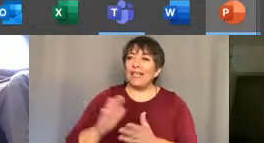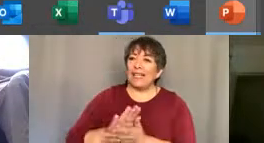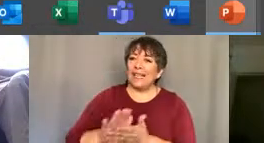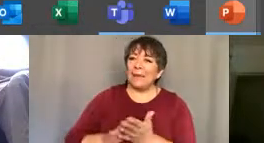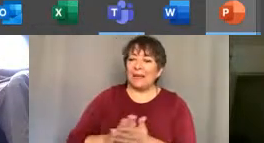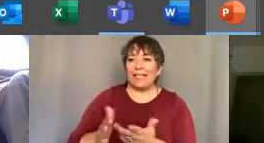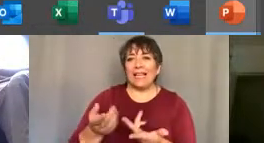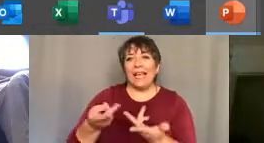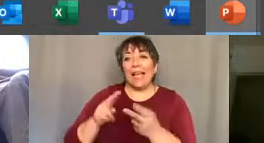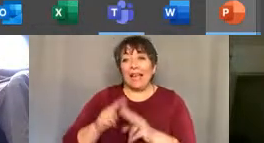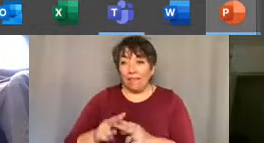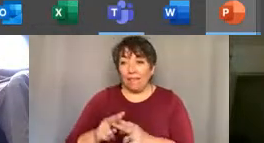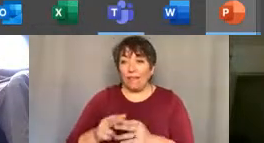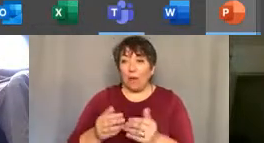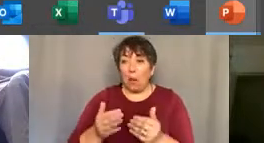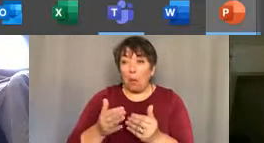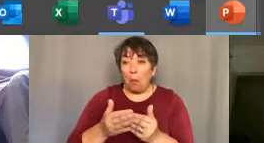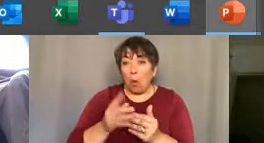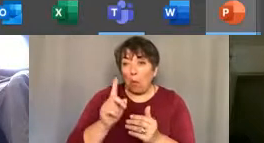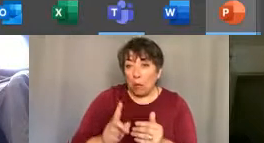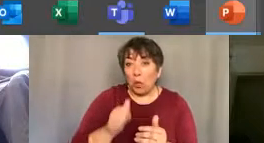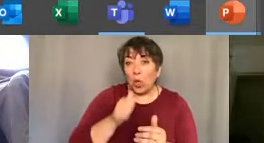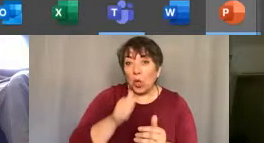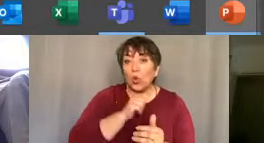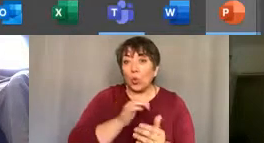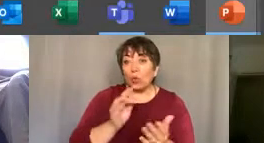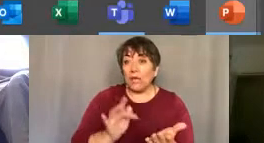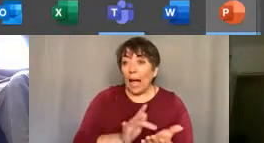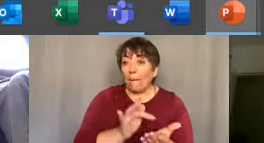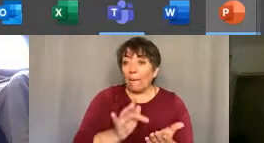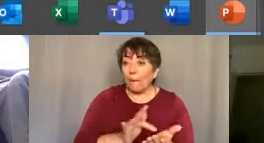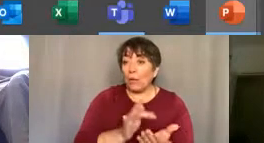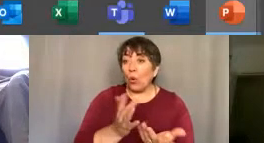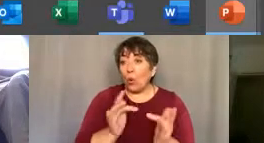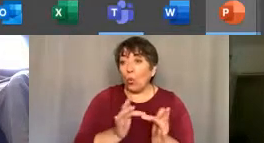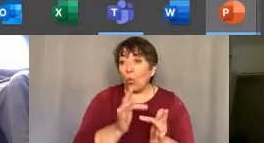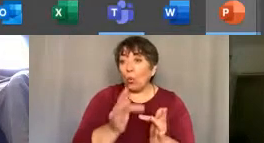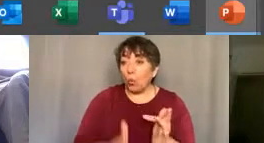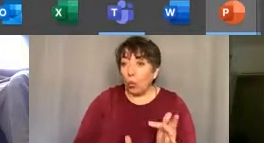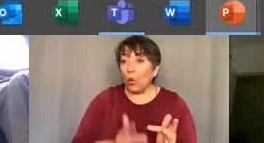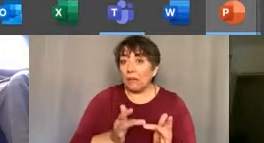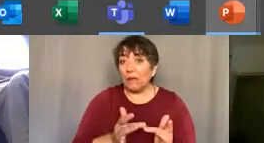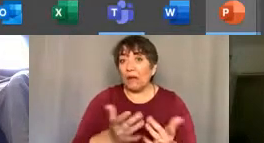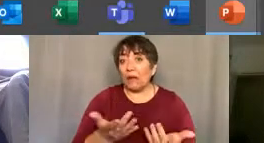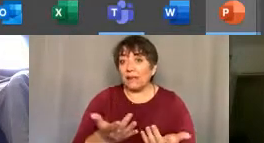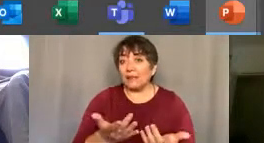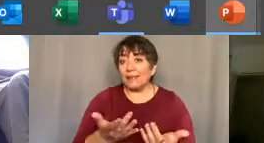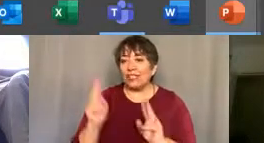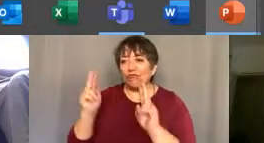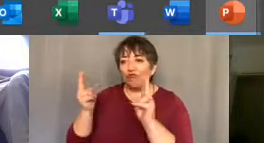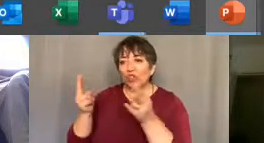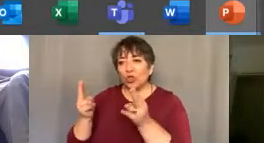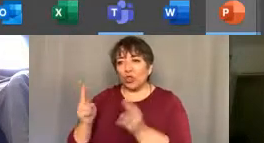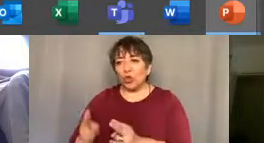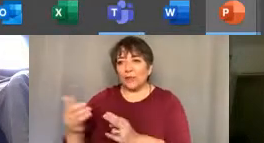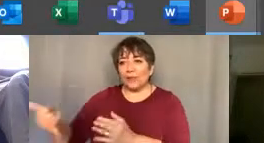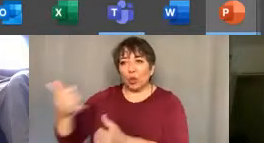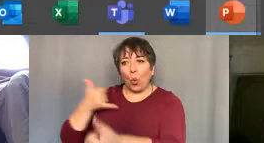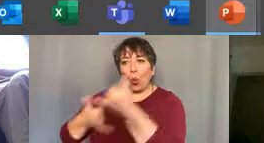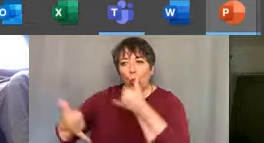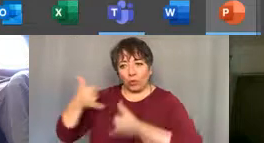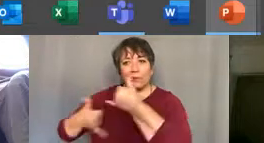patients who have no other method of ordering. So I just want to reassure, even though we are looking at new technology to improve our service to